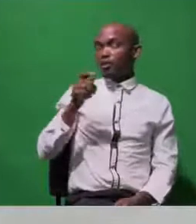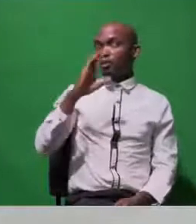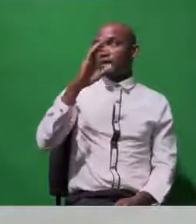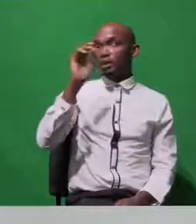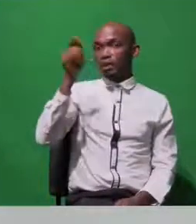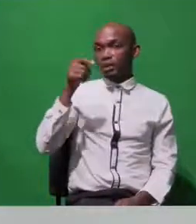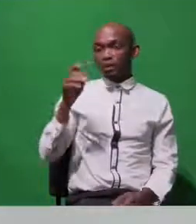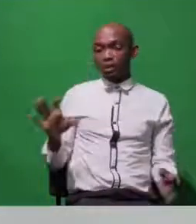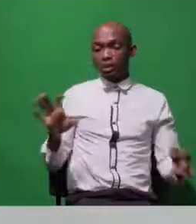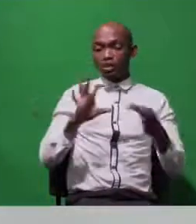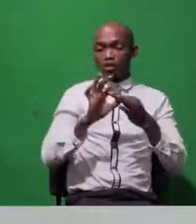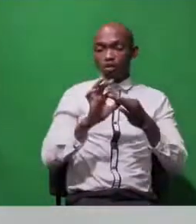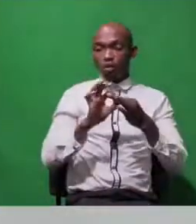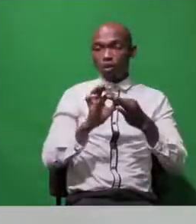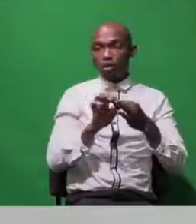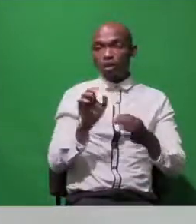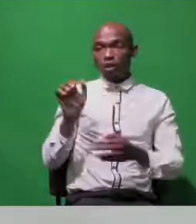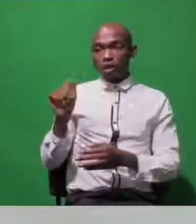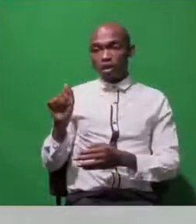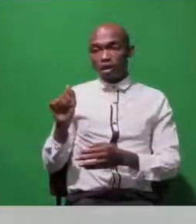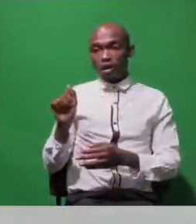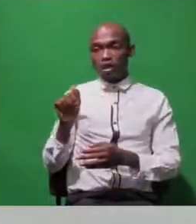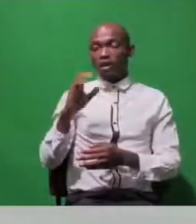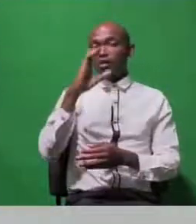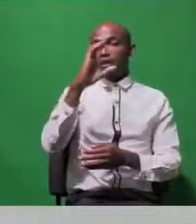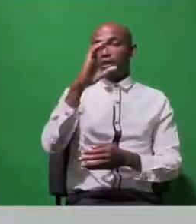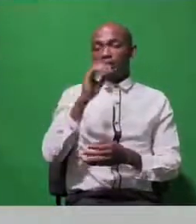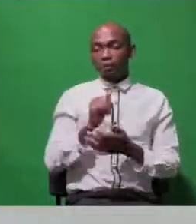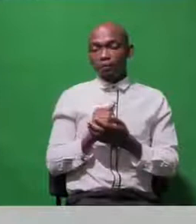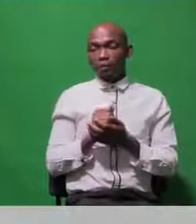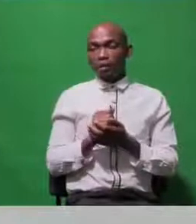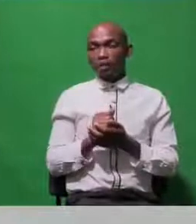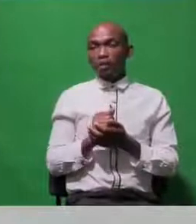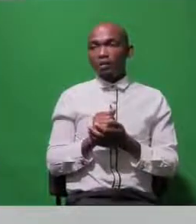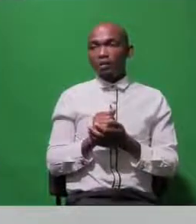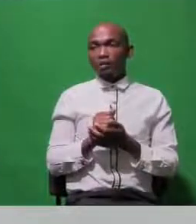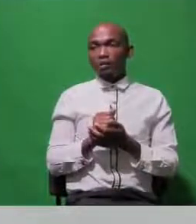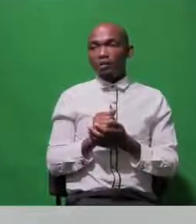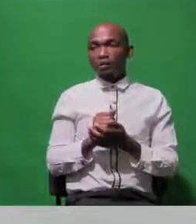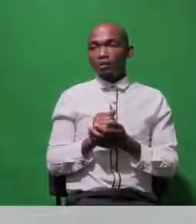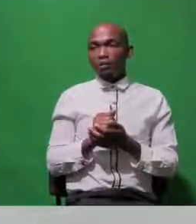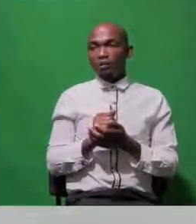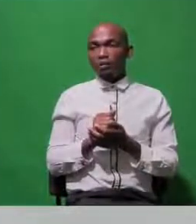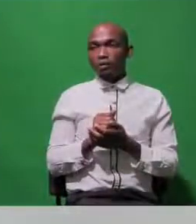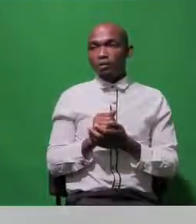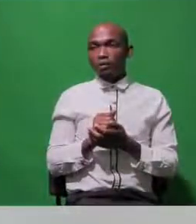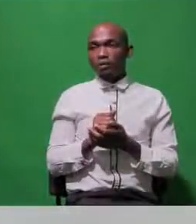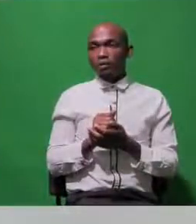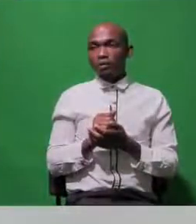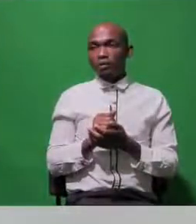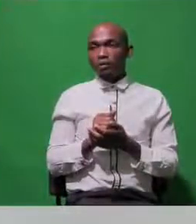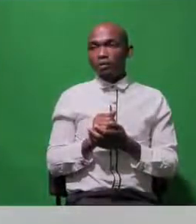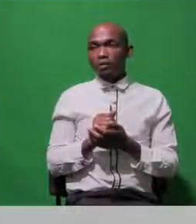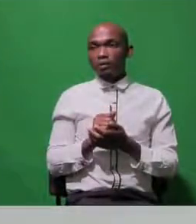to join A and the C, which is the lines AC. So